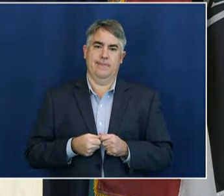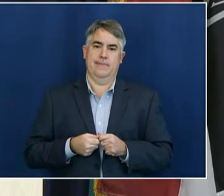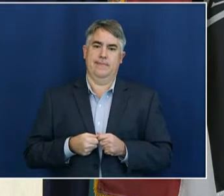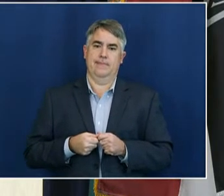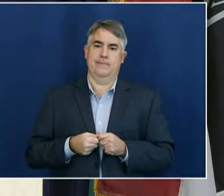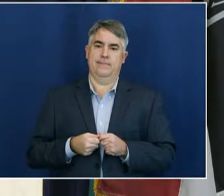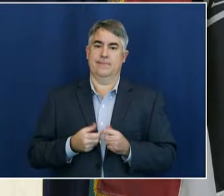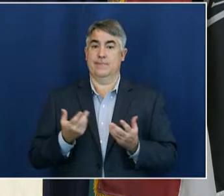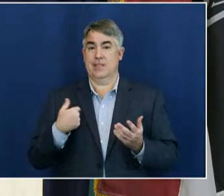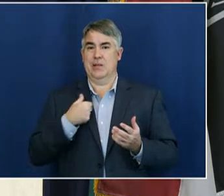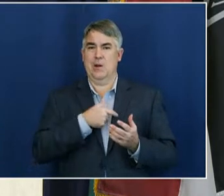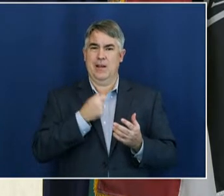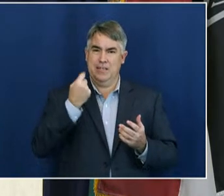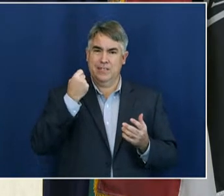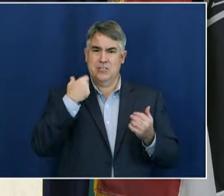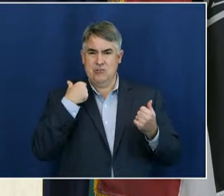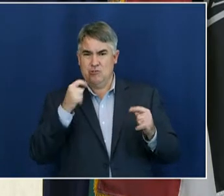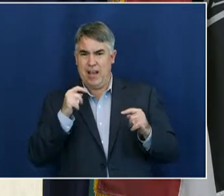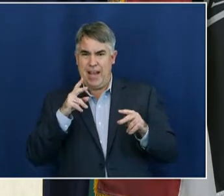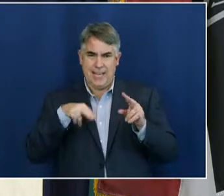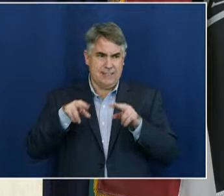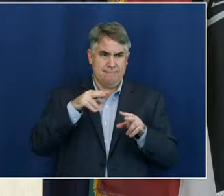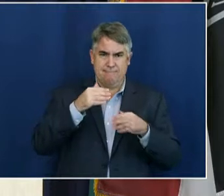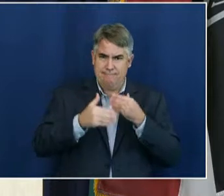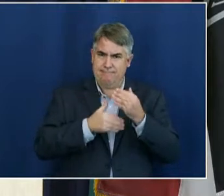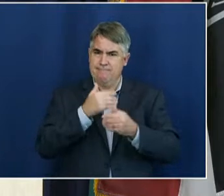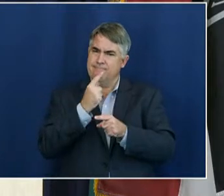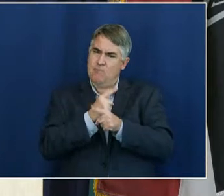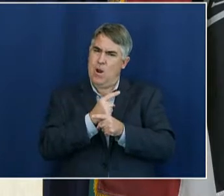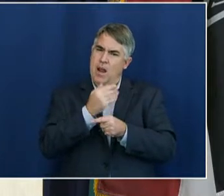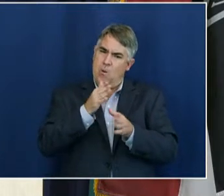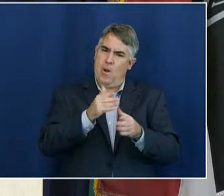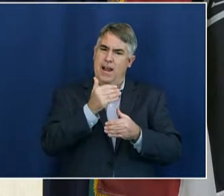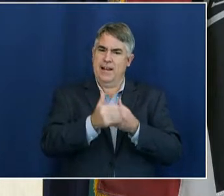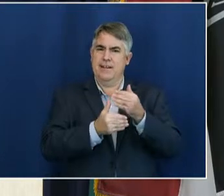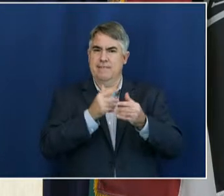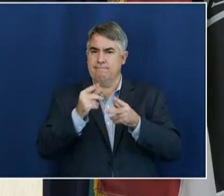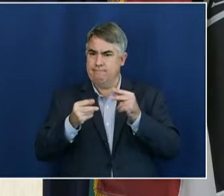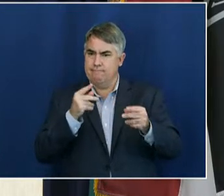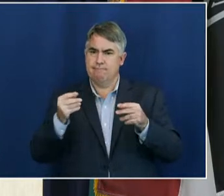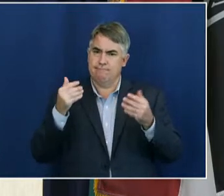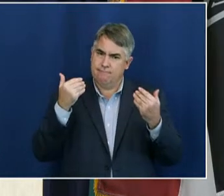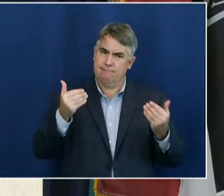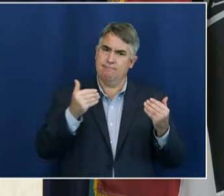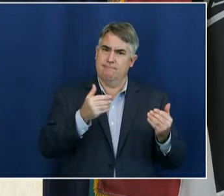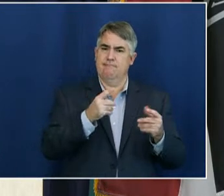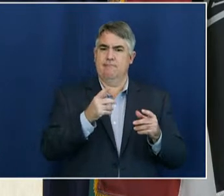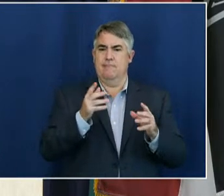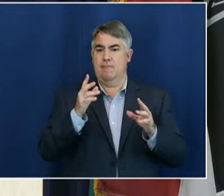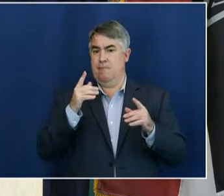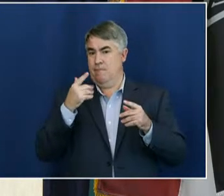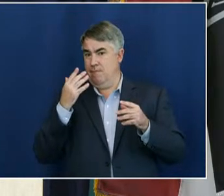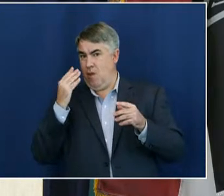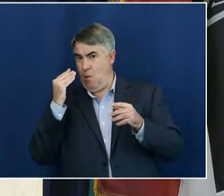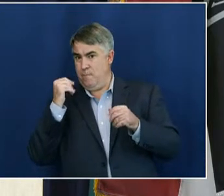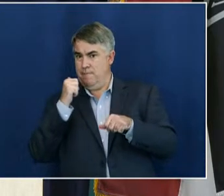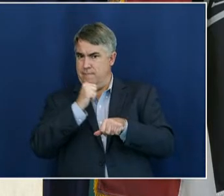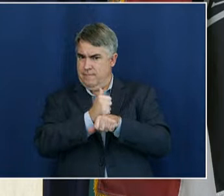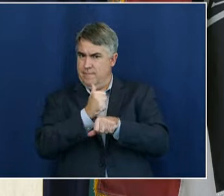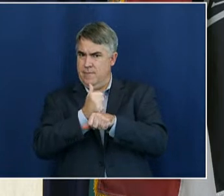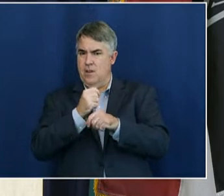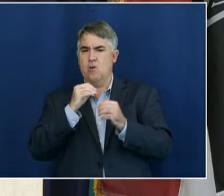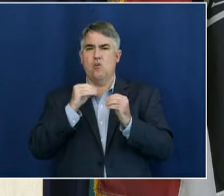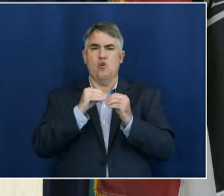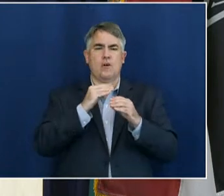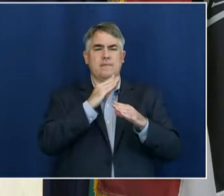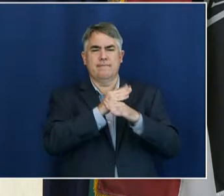so we're trying to move swiftly and get as many vaccines done as quickly as possible while putting in the best available